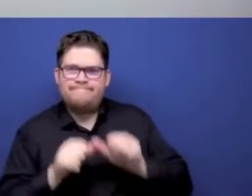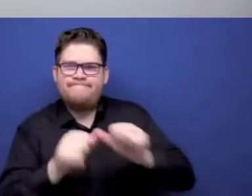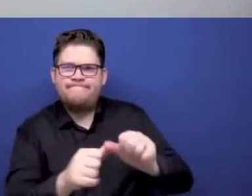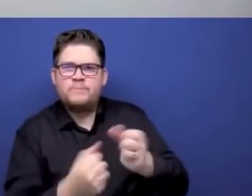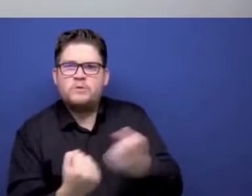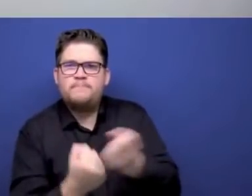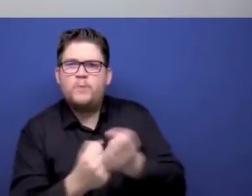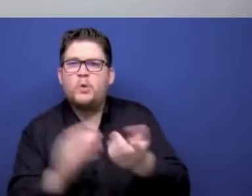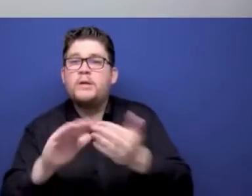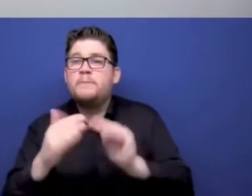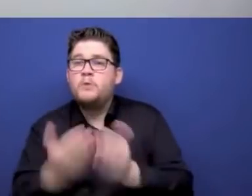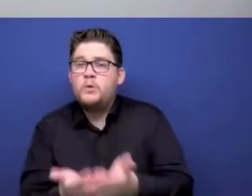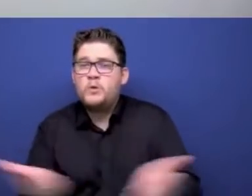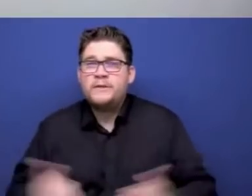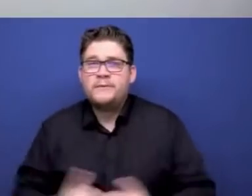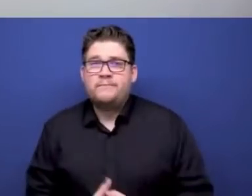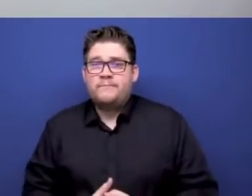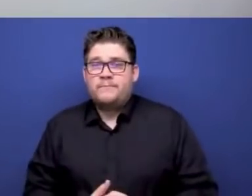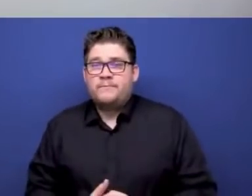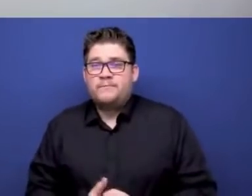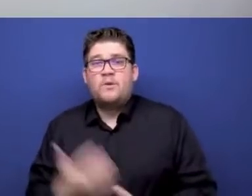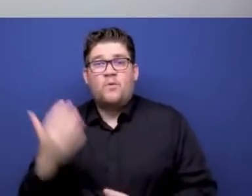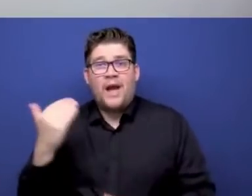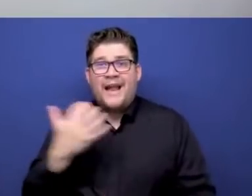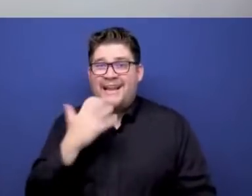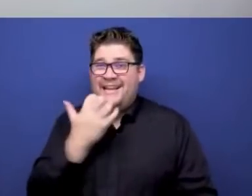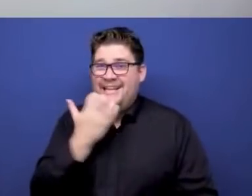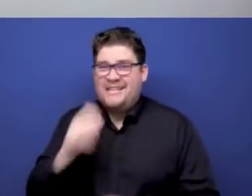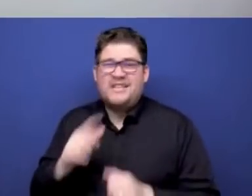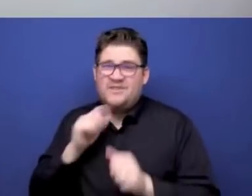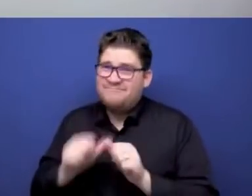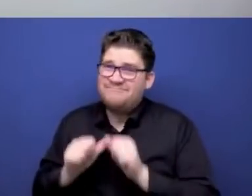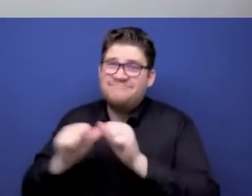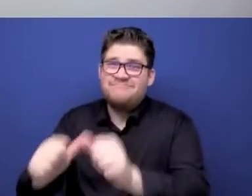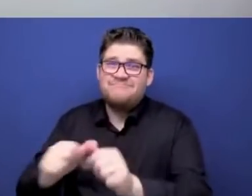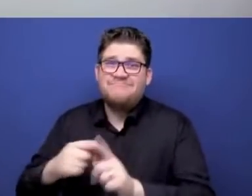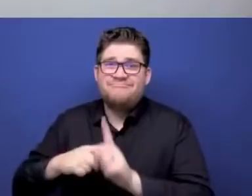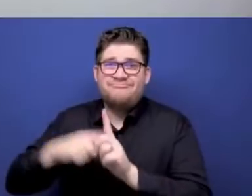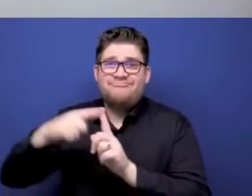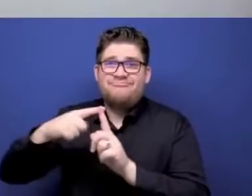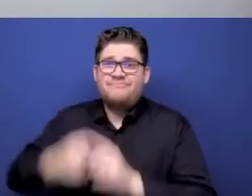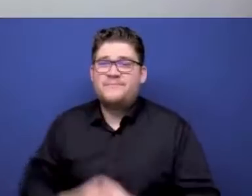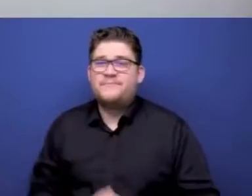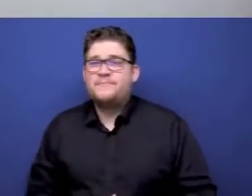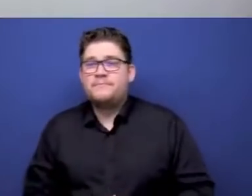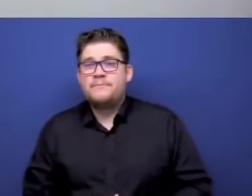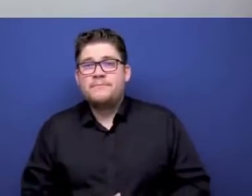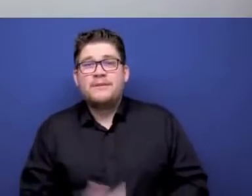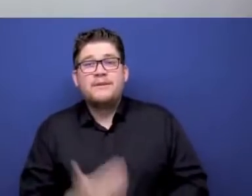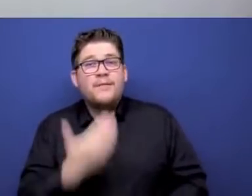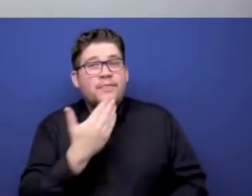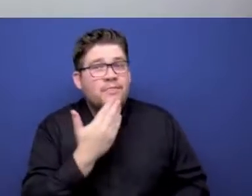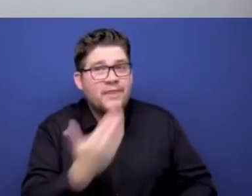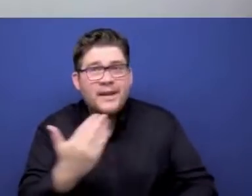Thank you very much to our speakers and to media for joining. That concludes today's information update. Our next scheduled